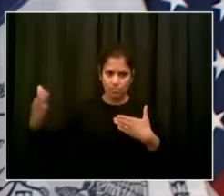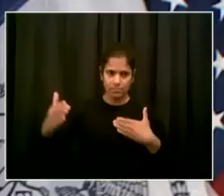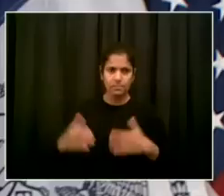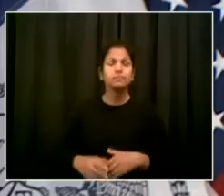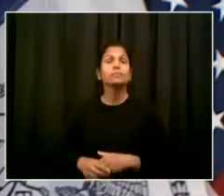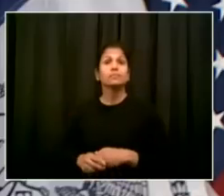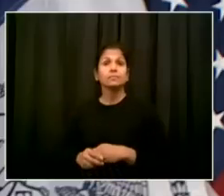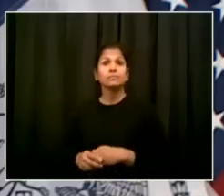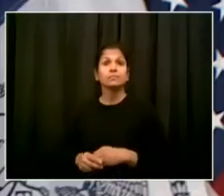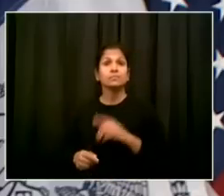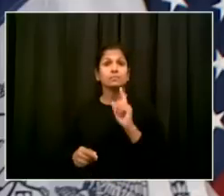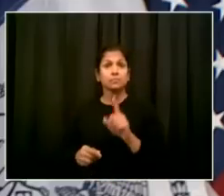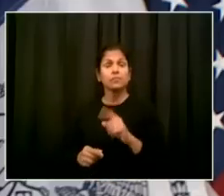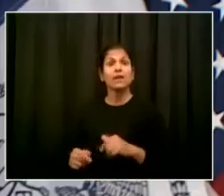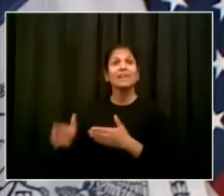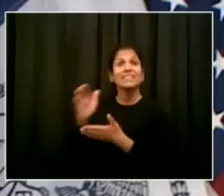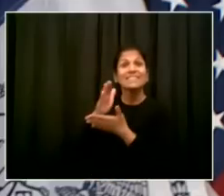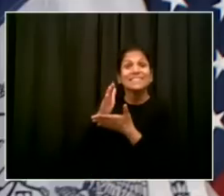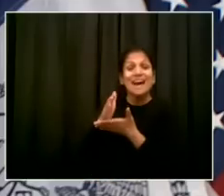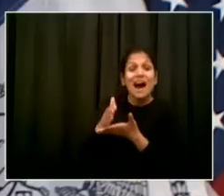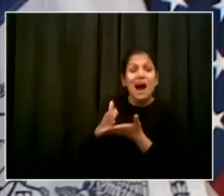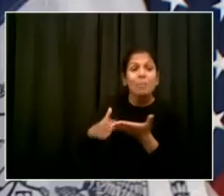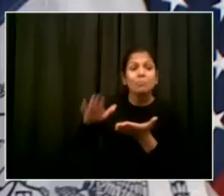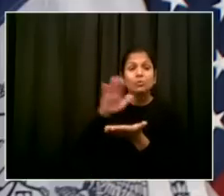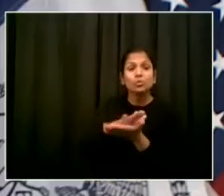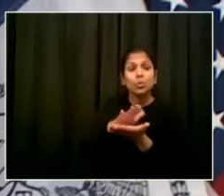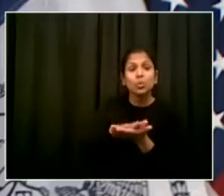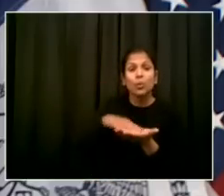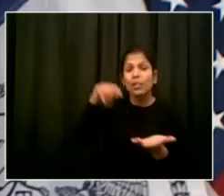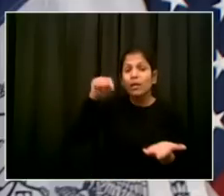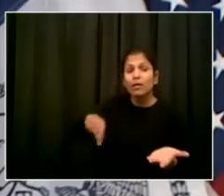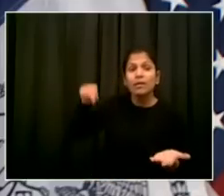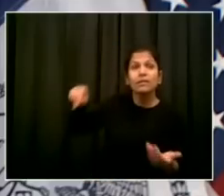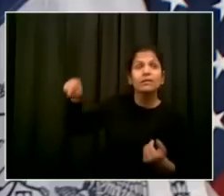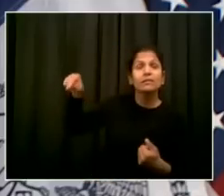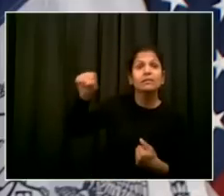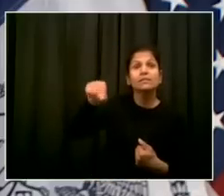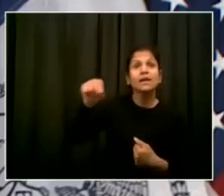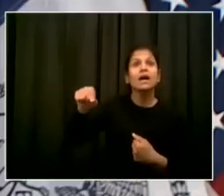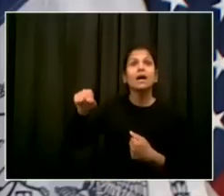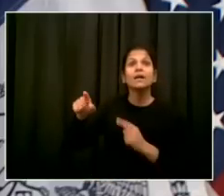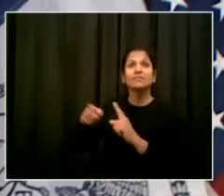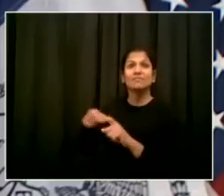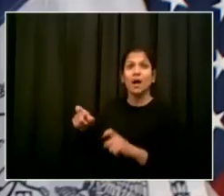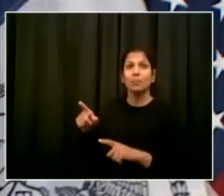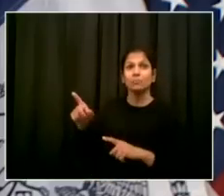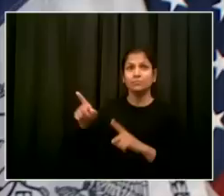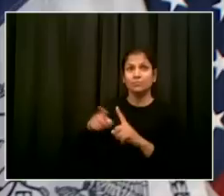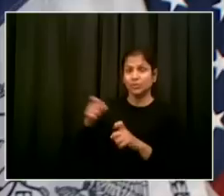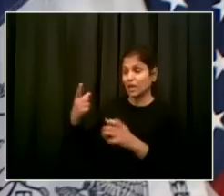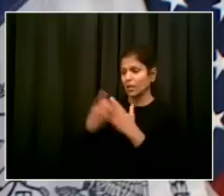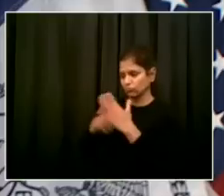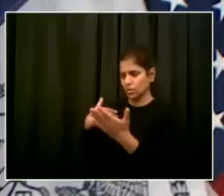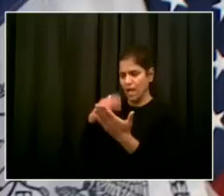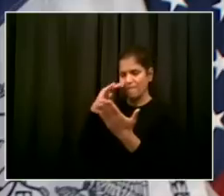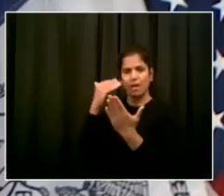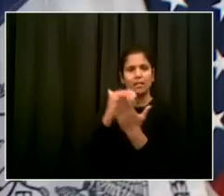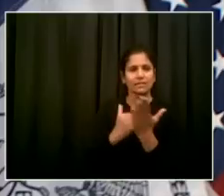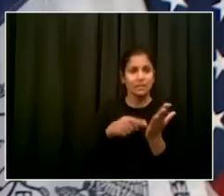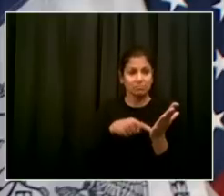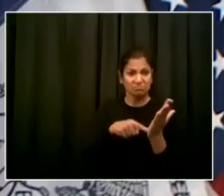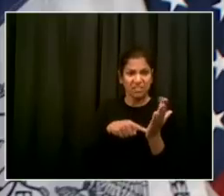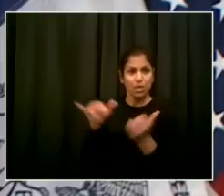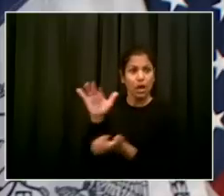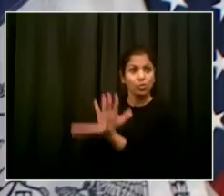our original list of closures because our data, then based on zip codes, said it was important to close the schools in